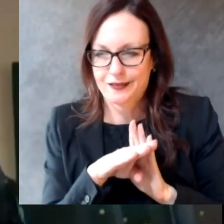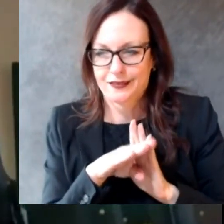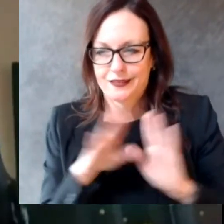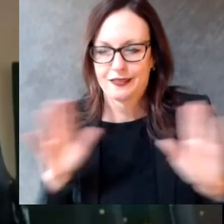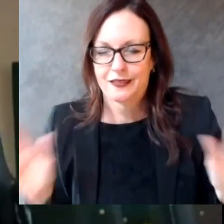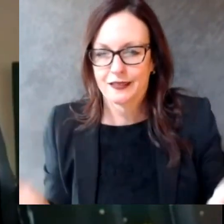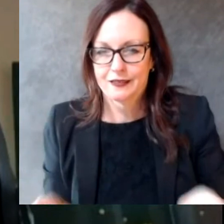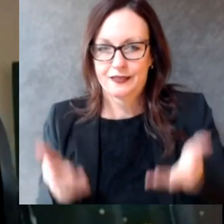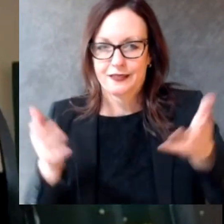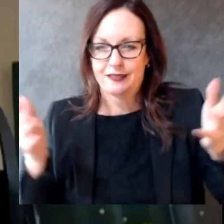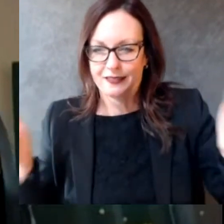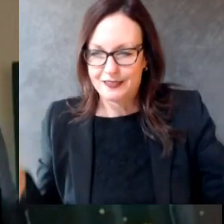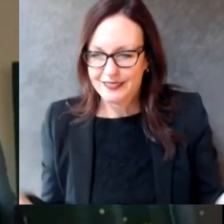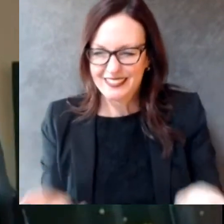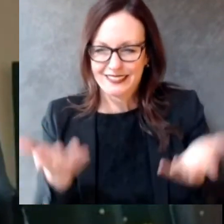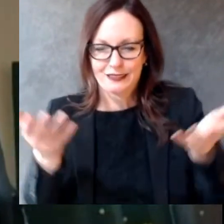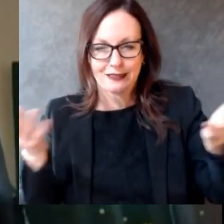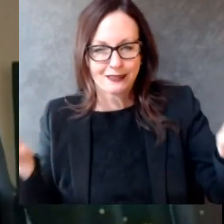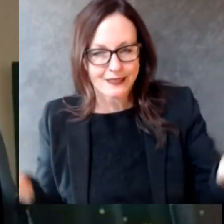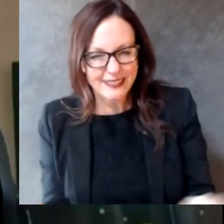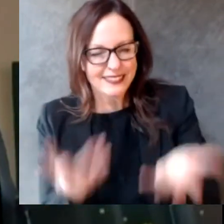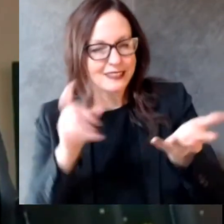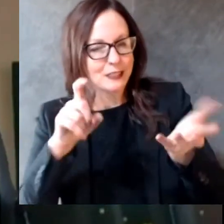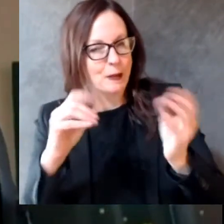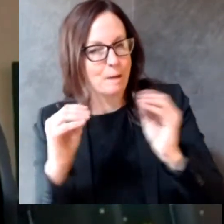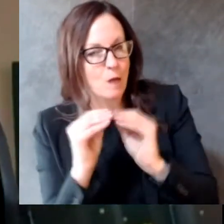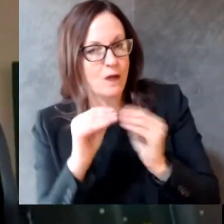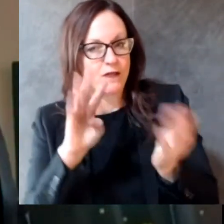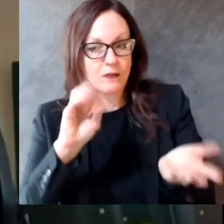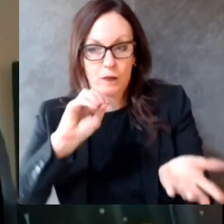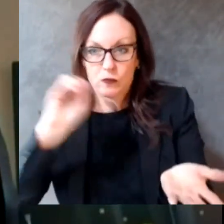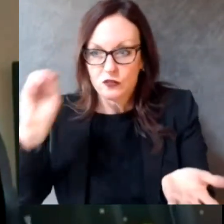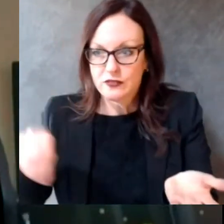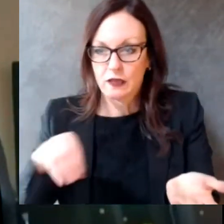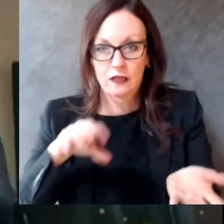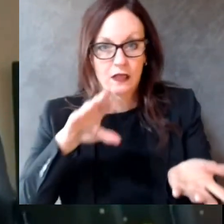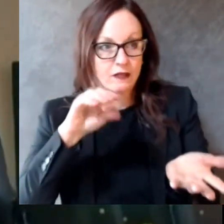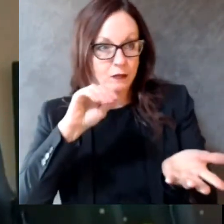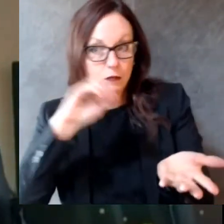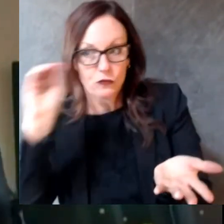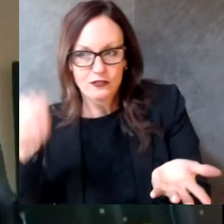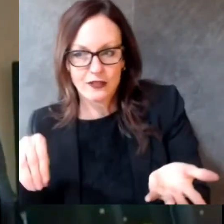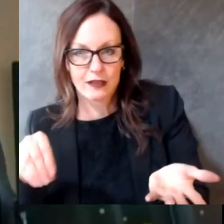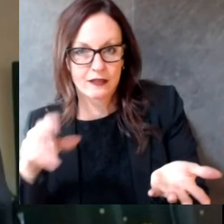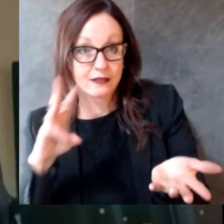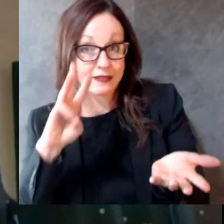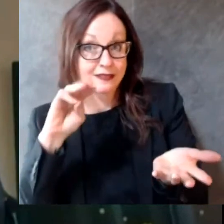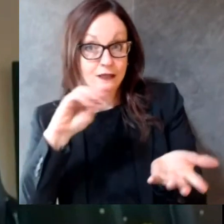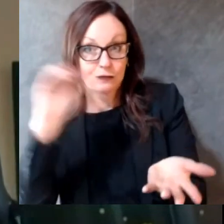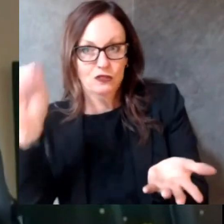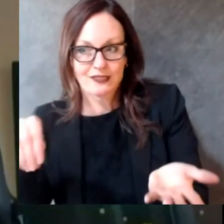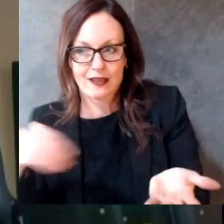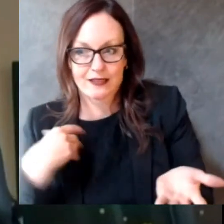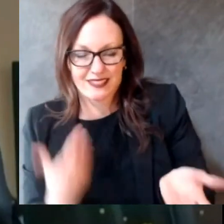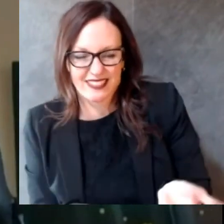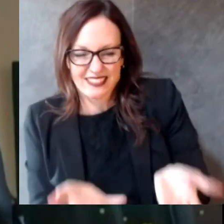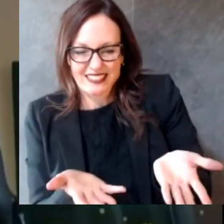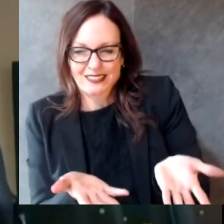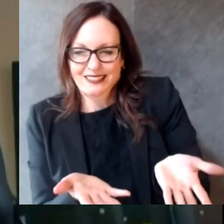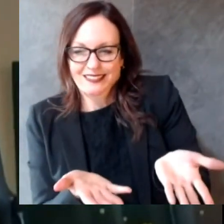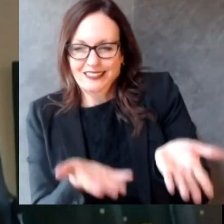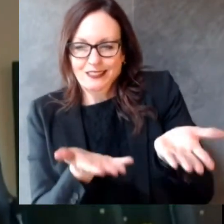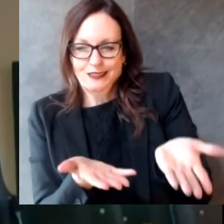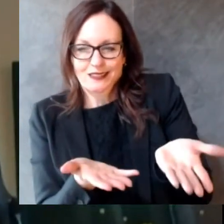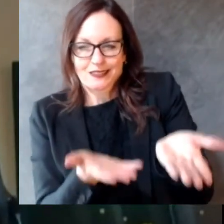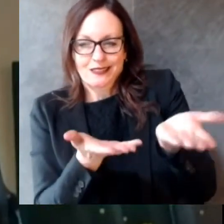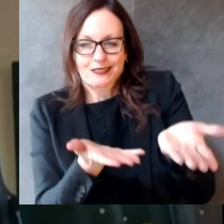good information and easy access to the vaccine so they can make the best decision for them and their families.